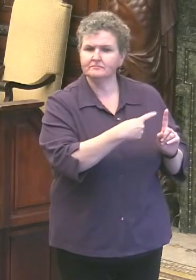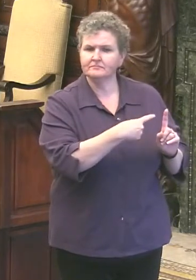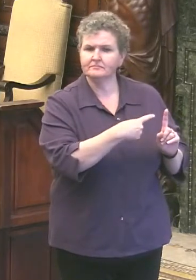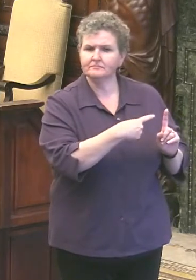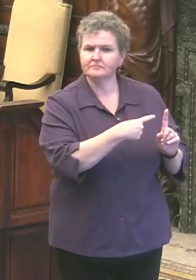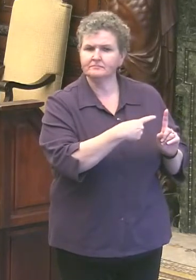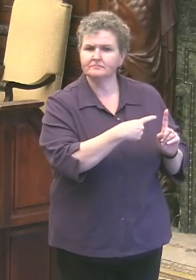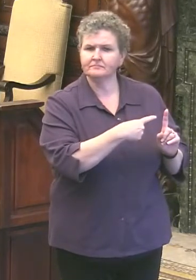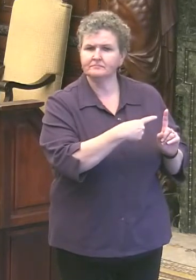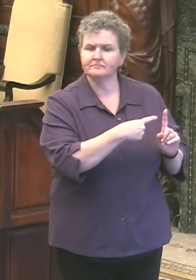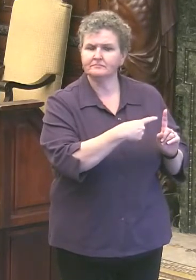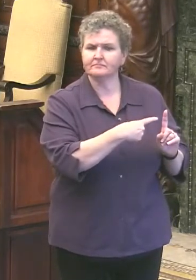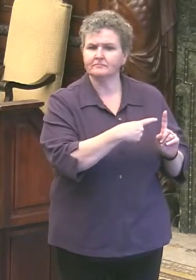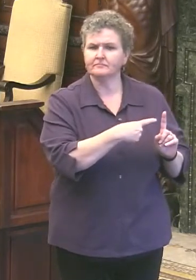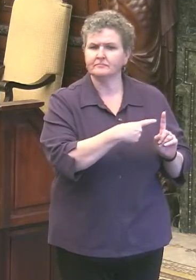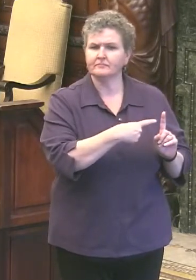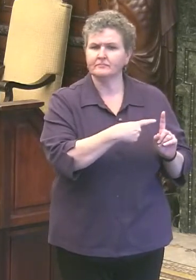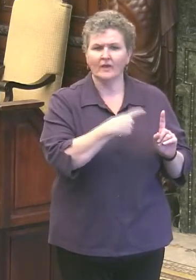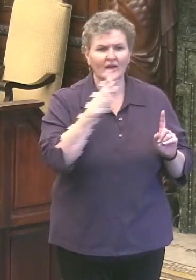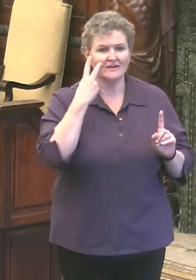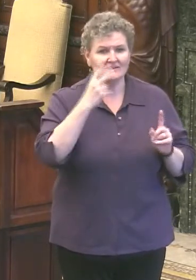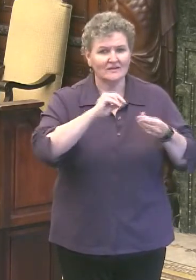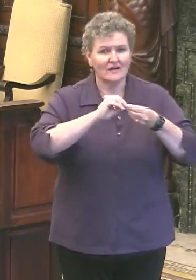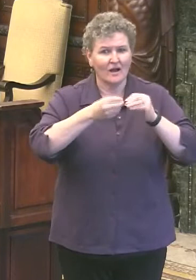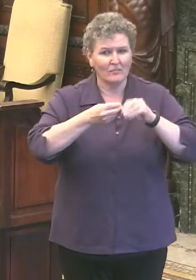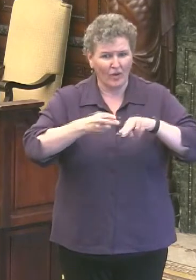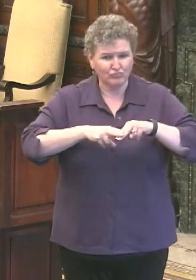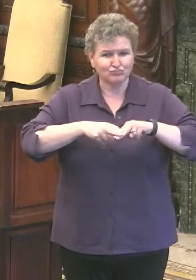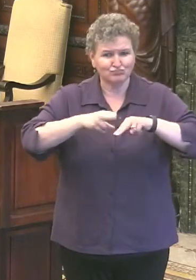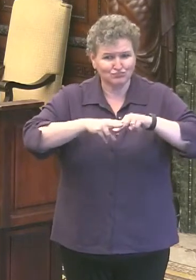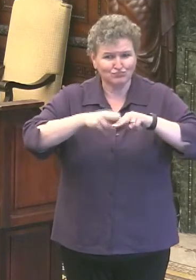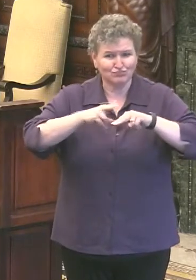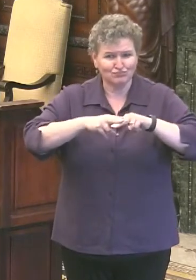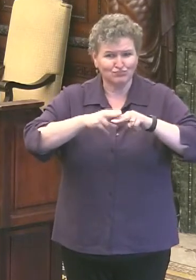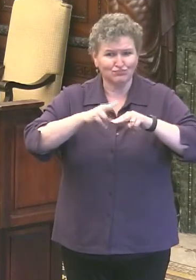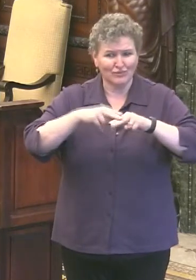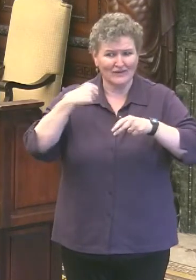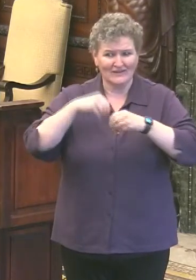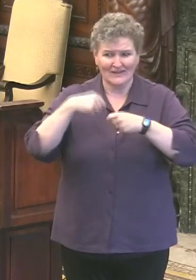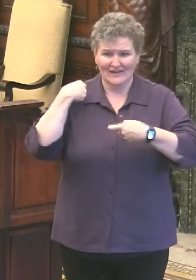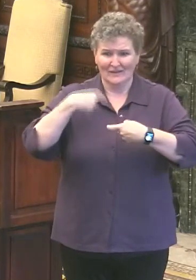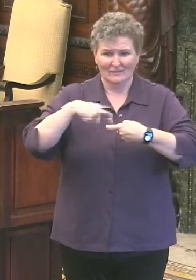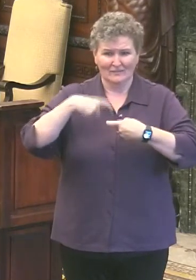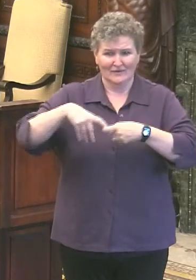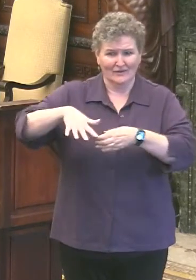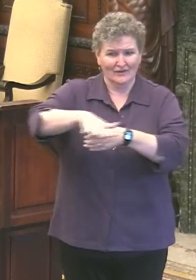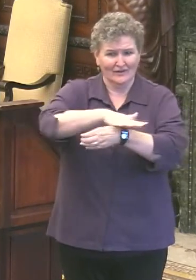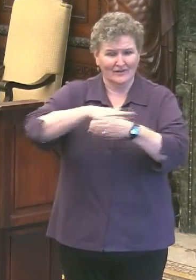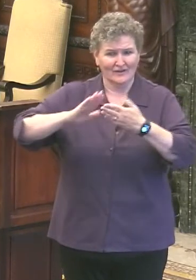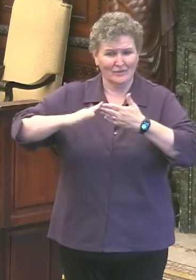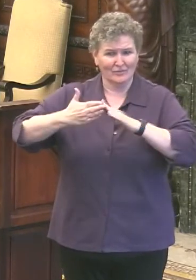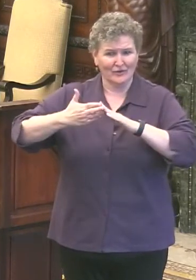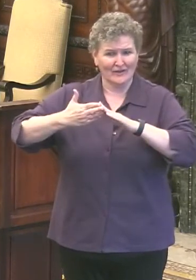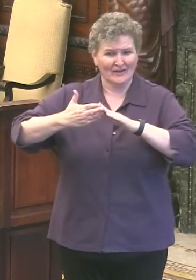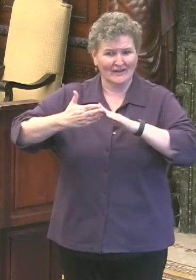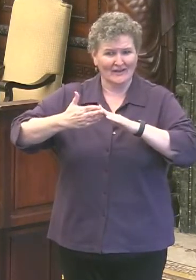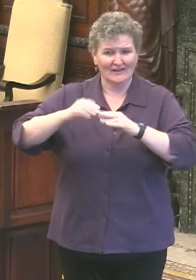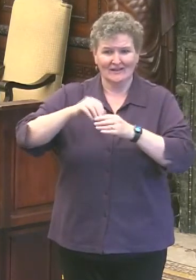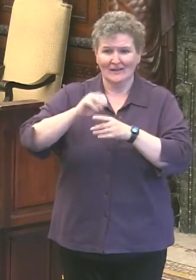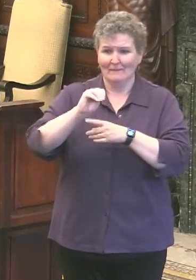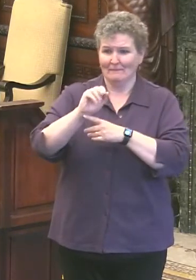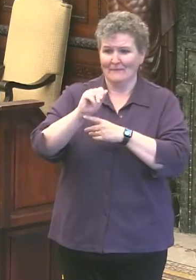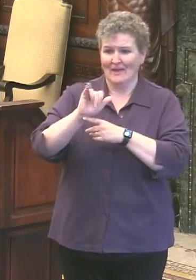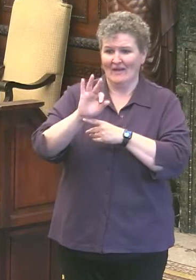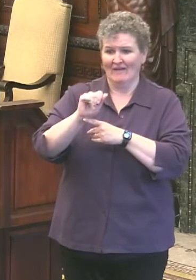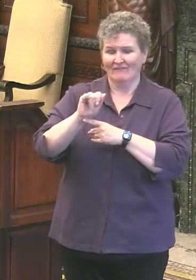cases is occurring in heavily populated Latino communities, such as those in Mayfair and Torsdale, and we see that the Latino community is particularly